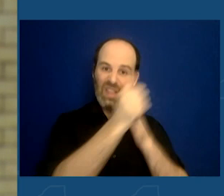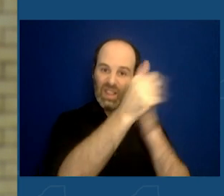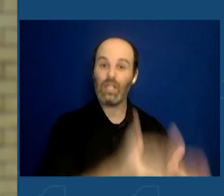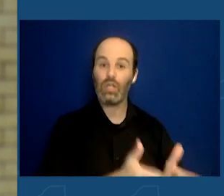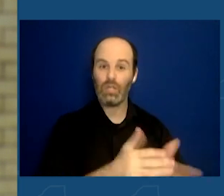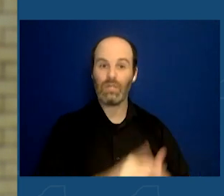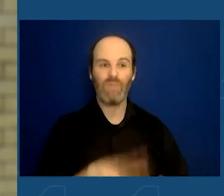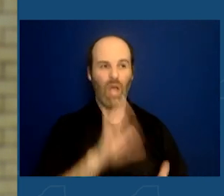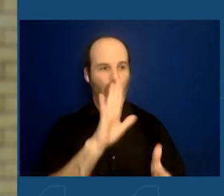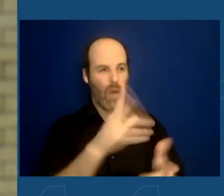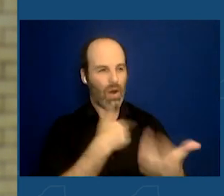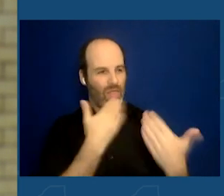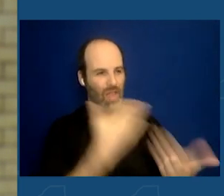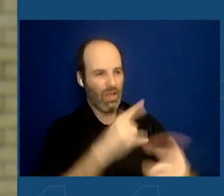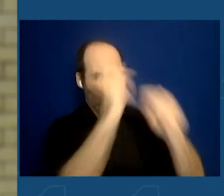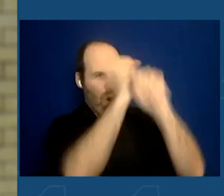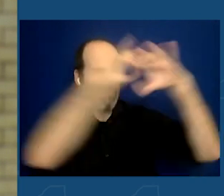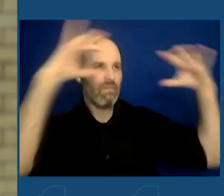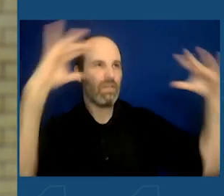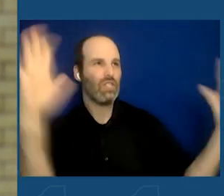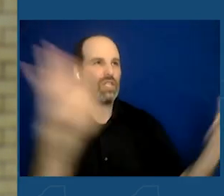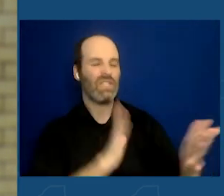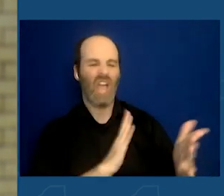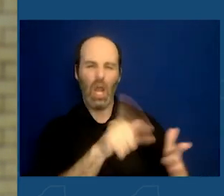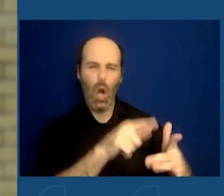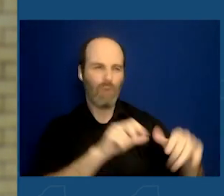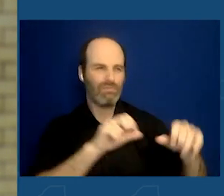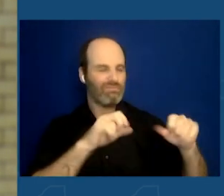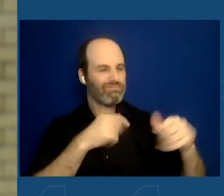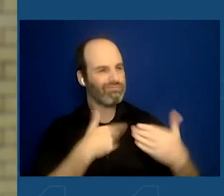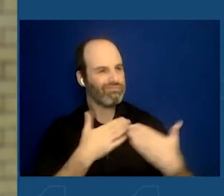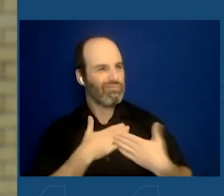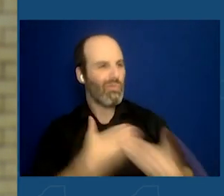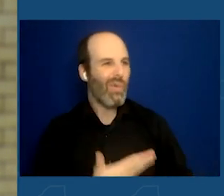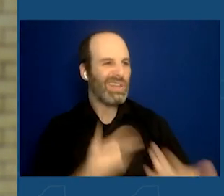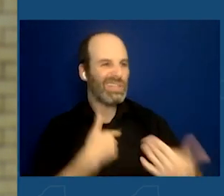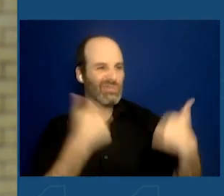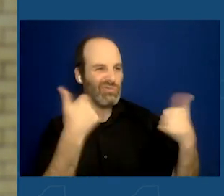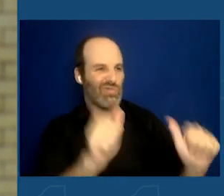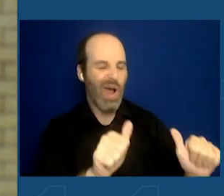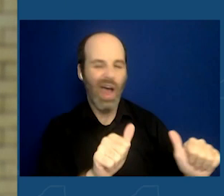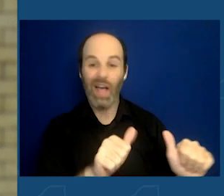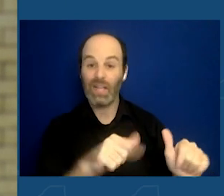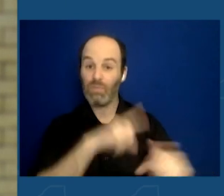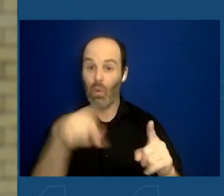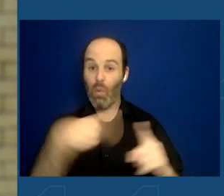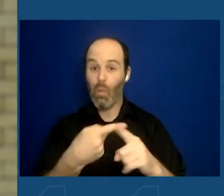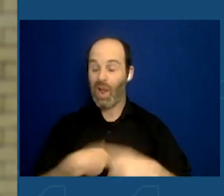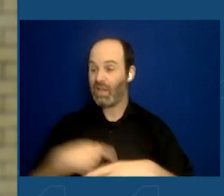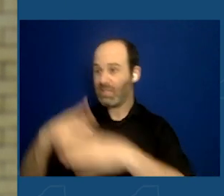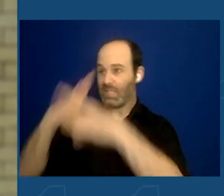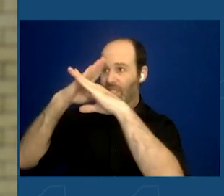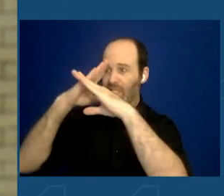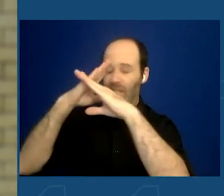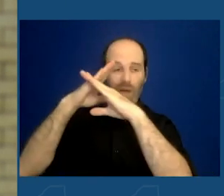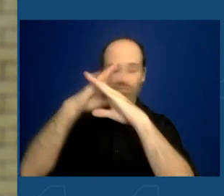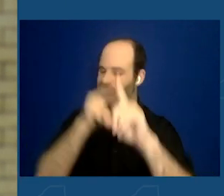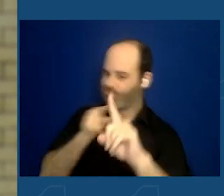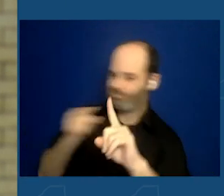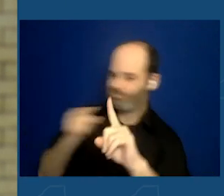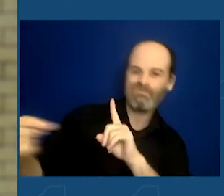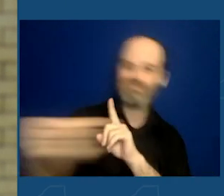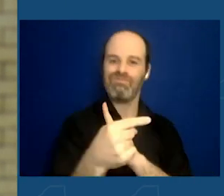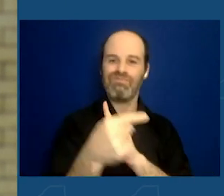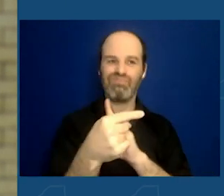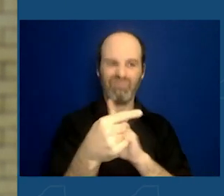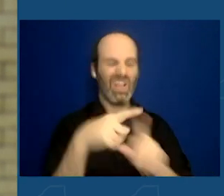and that can-do spirit that I embrace in my administration, that when there's a roadblock, you go over here and you zigzag around, right? So that's